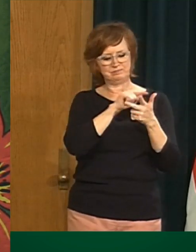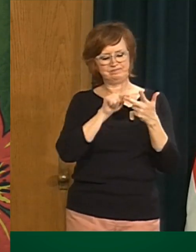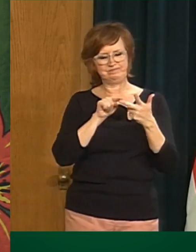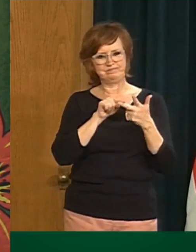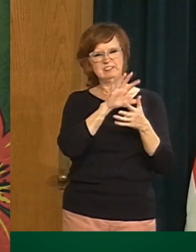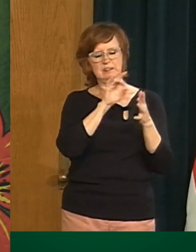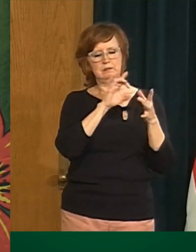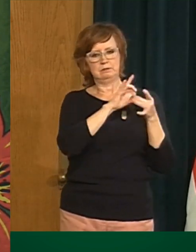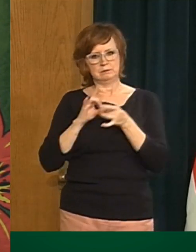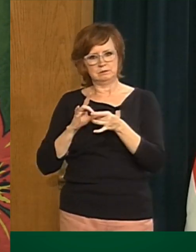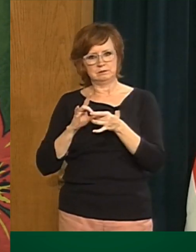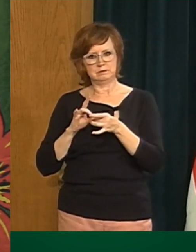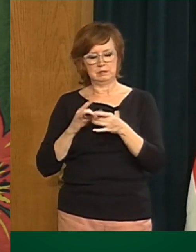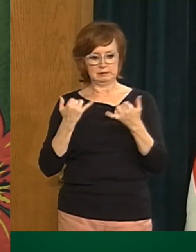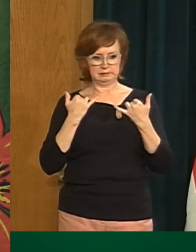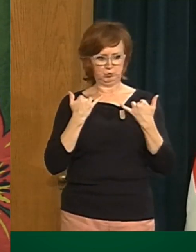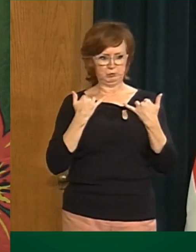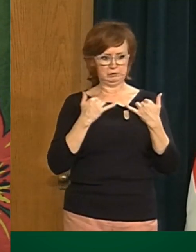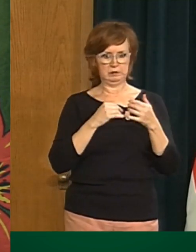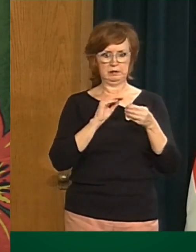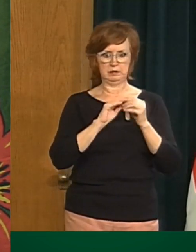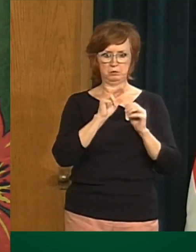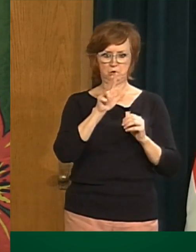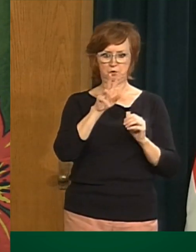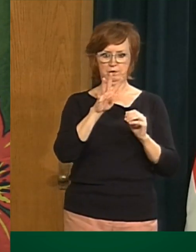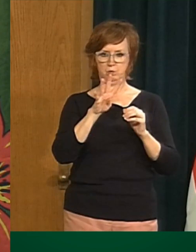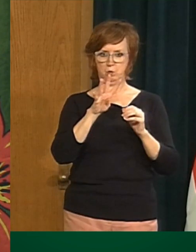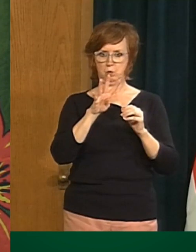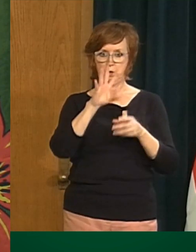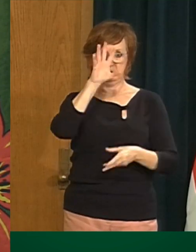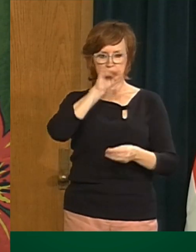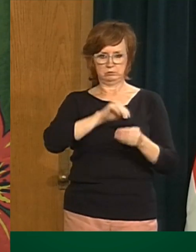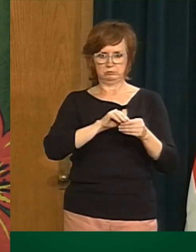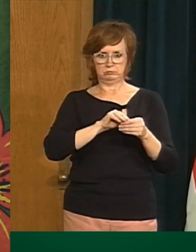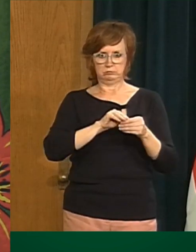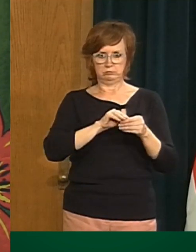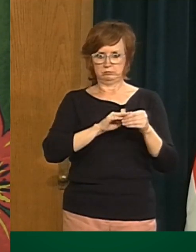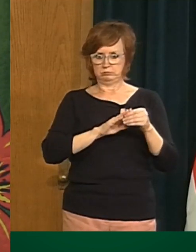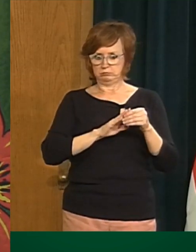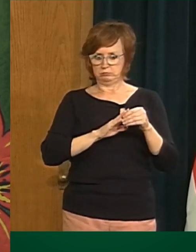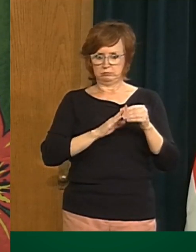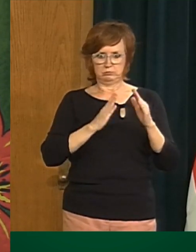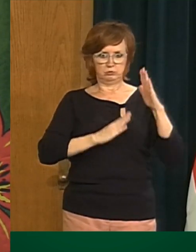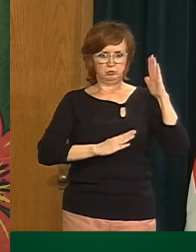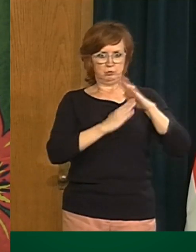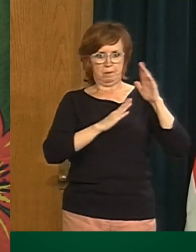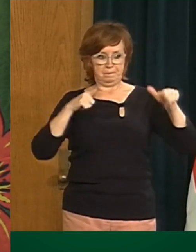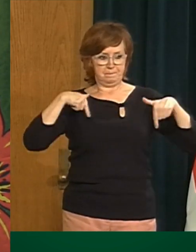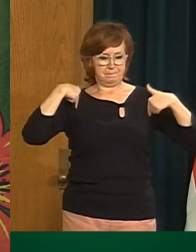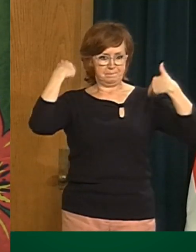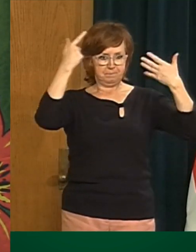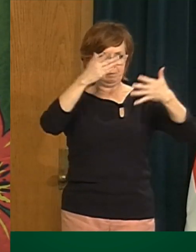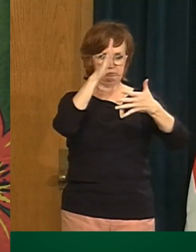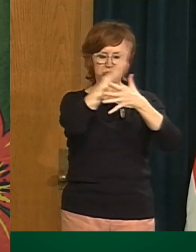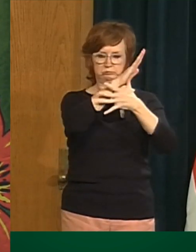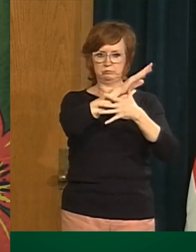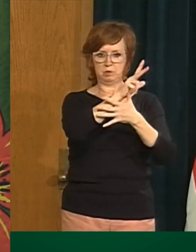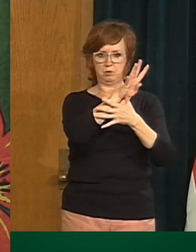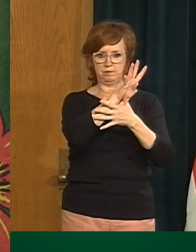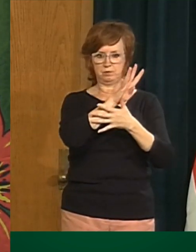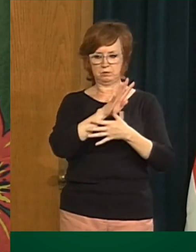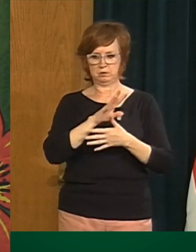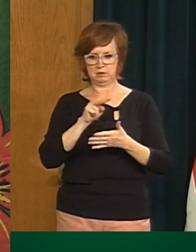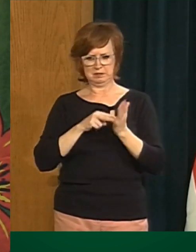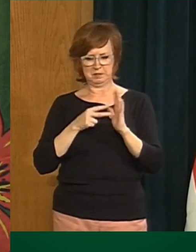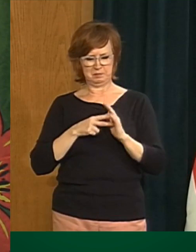thus far. If that doesn't give you pause for moving ahead with the Reopen Saskatchewan plan, I guess what would then? That does give us